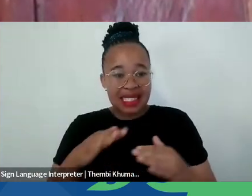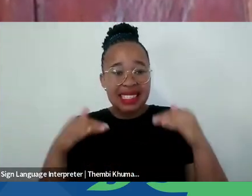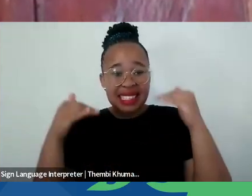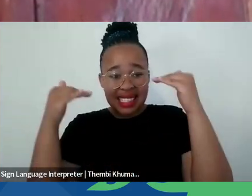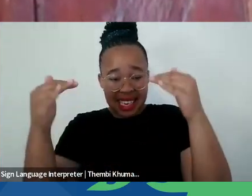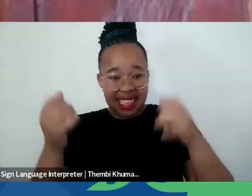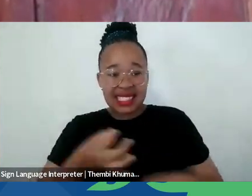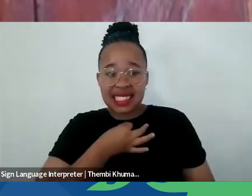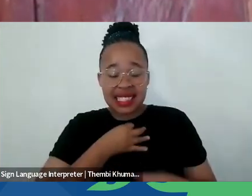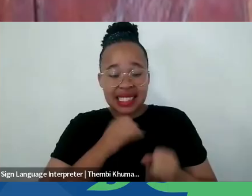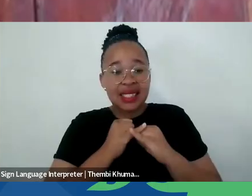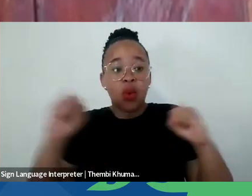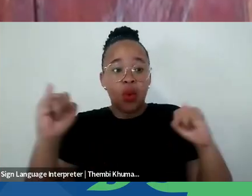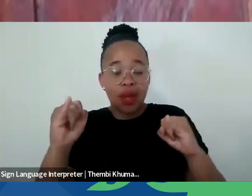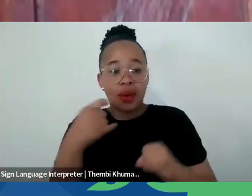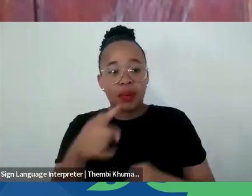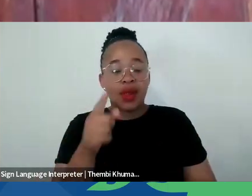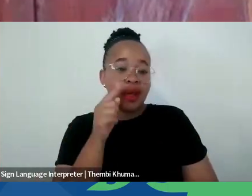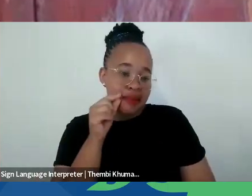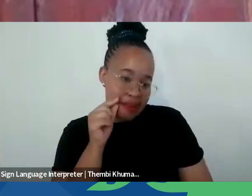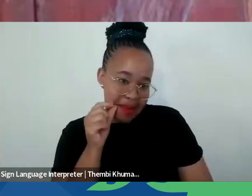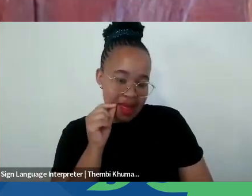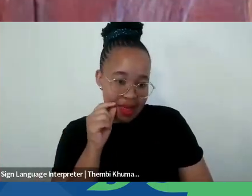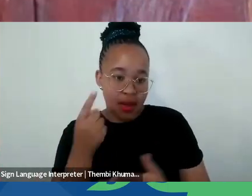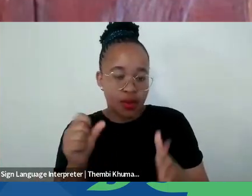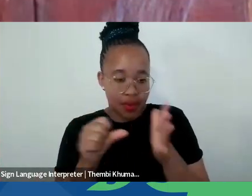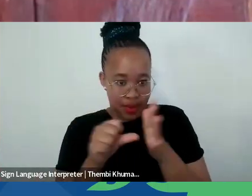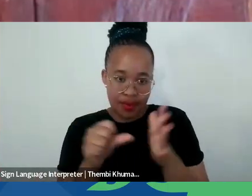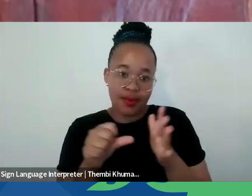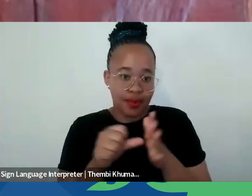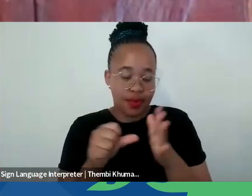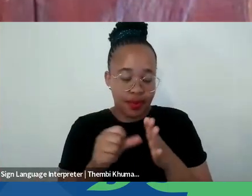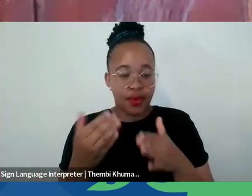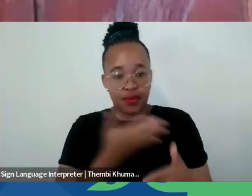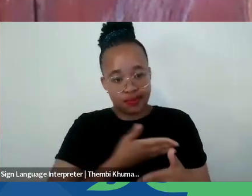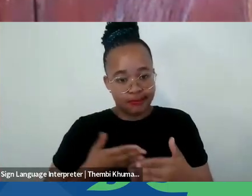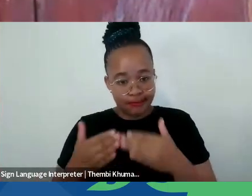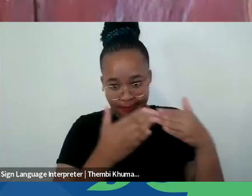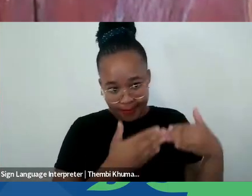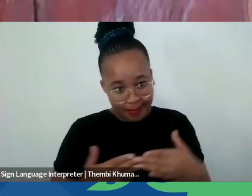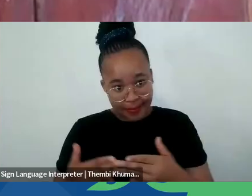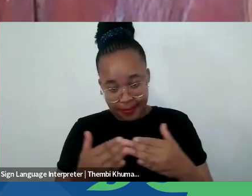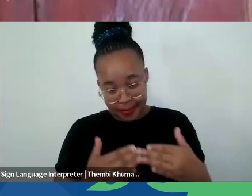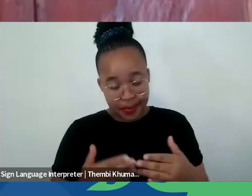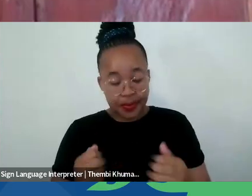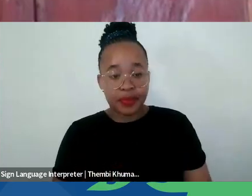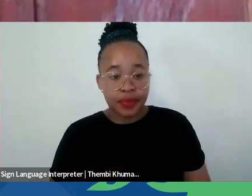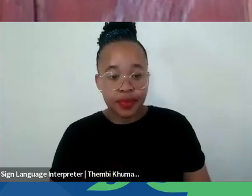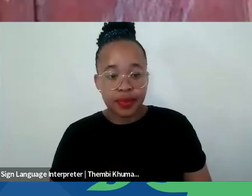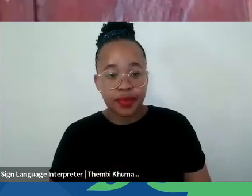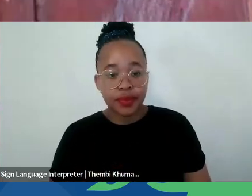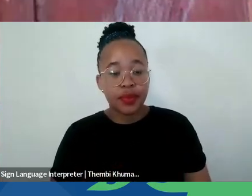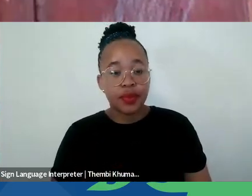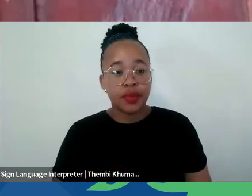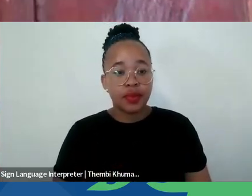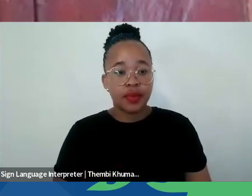societal outlook of how a woman should be, the perception of a woman in Africa, let me say, compared to men.